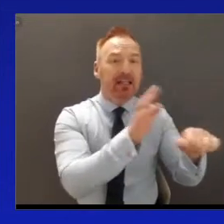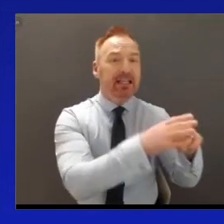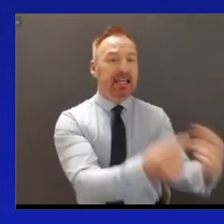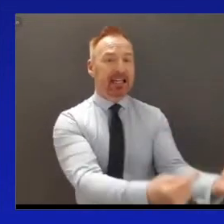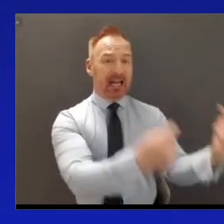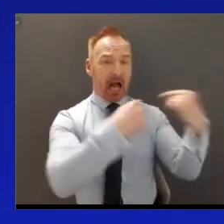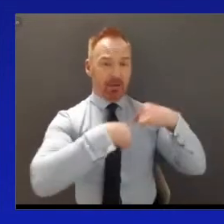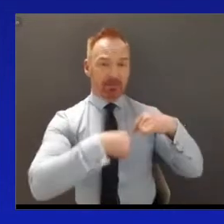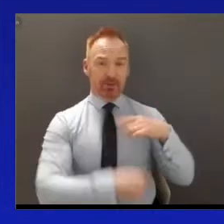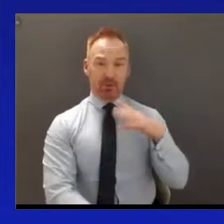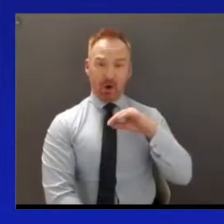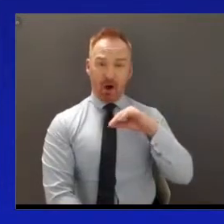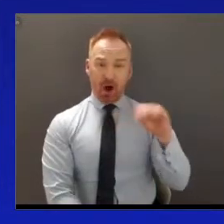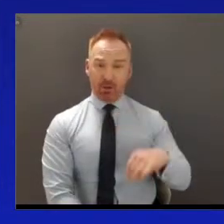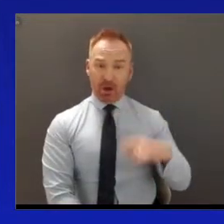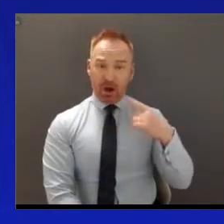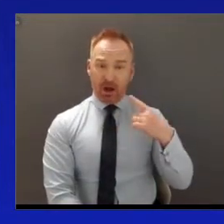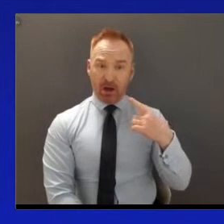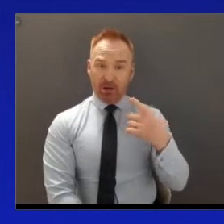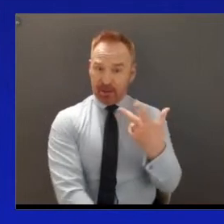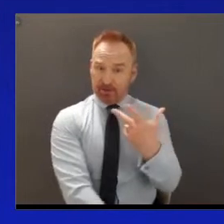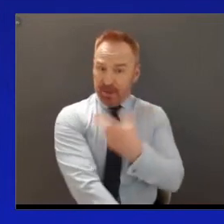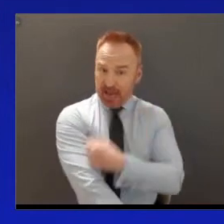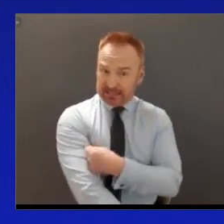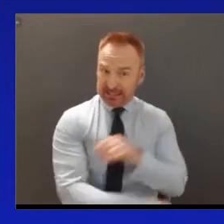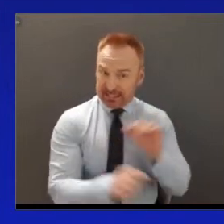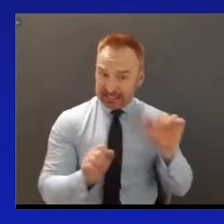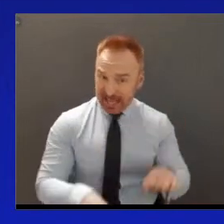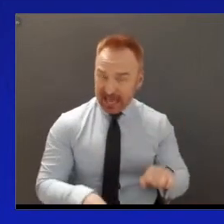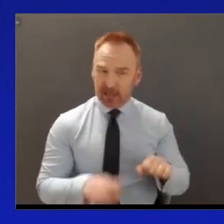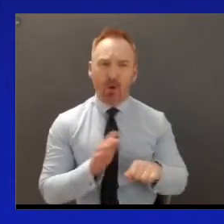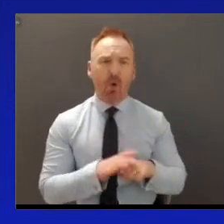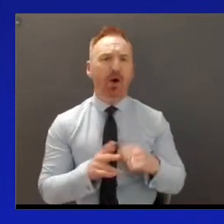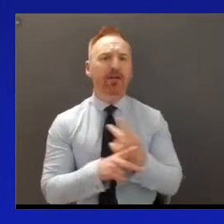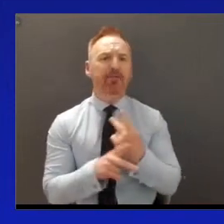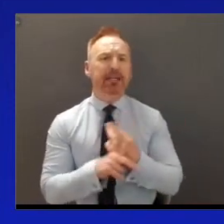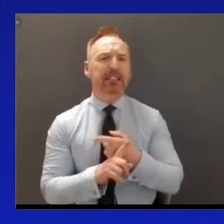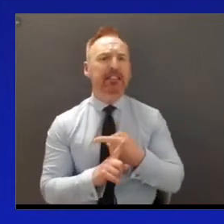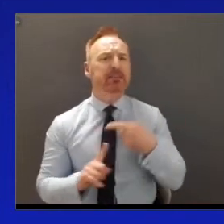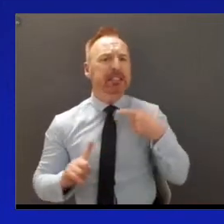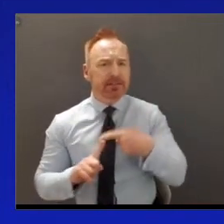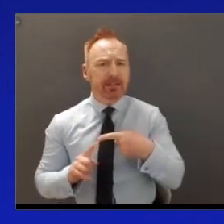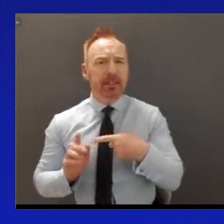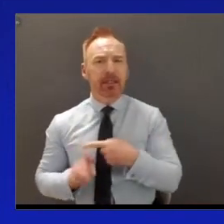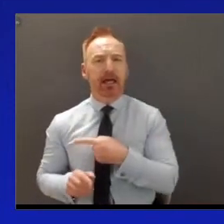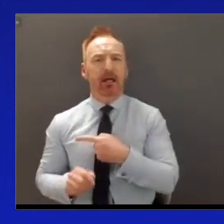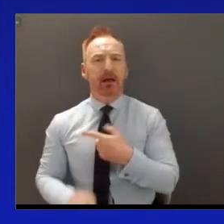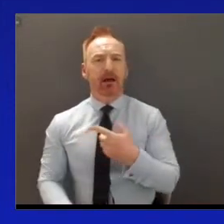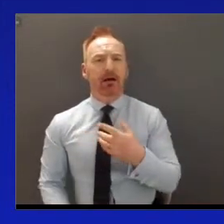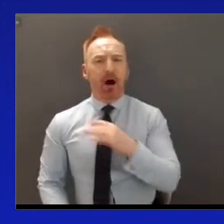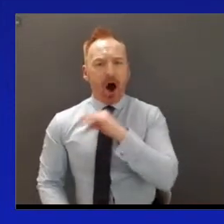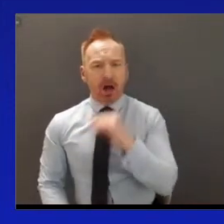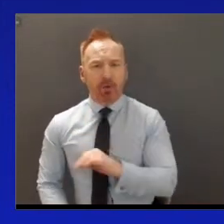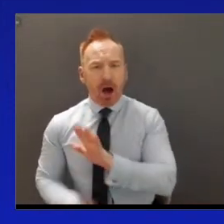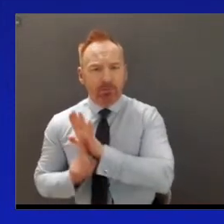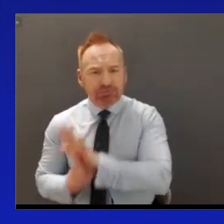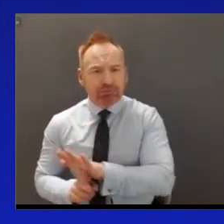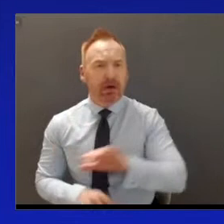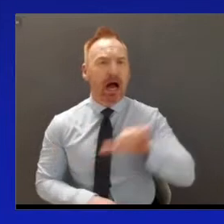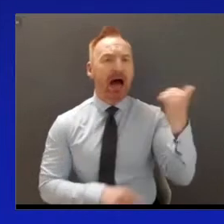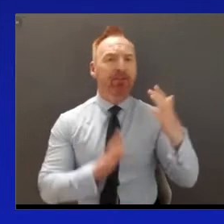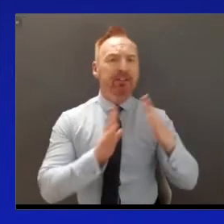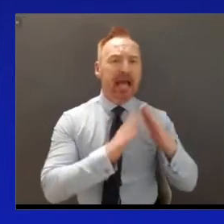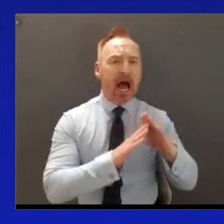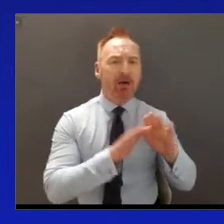to Carleton Place for a vaccine? How's that going to work? I thought you were going to ask me the question about Quebec, because we had that challenge initially with